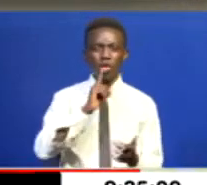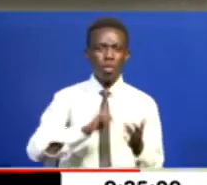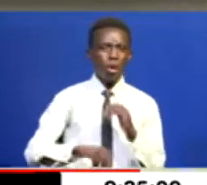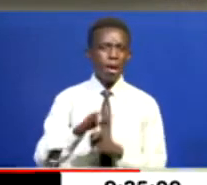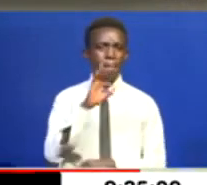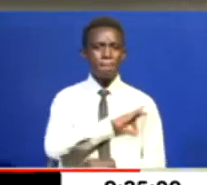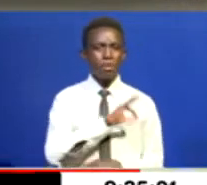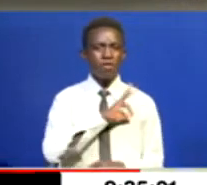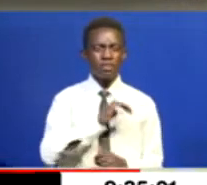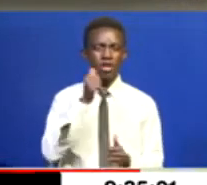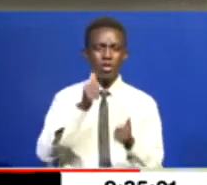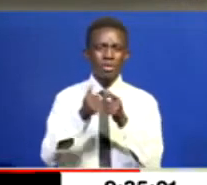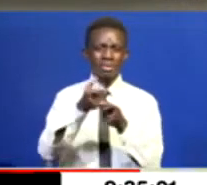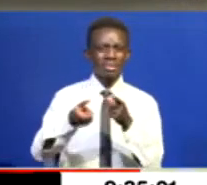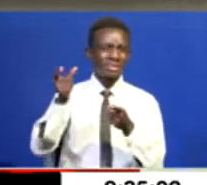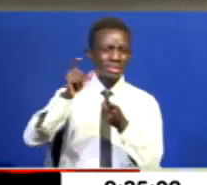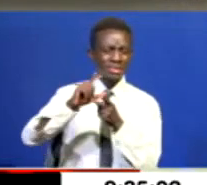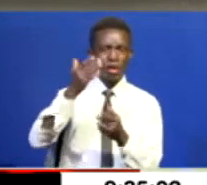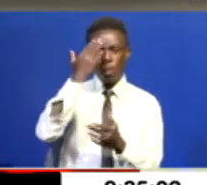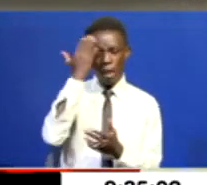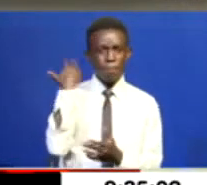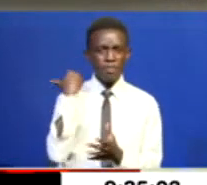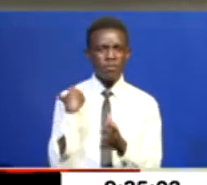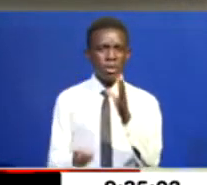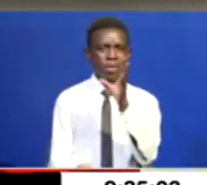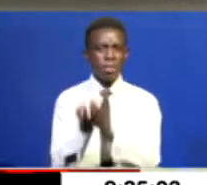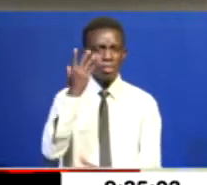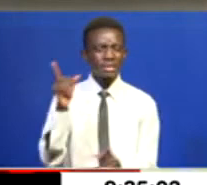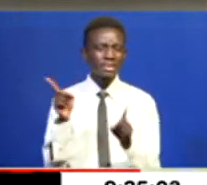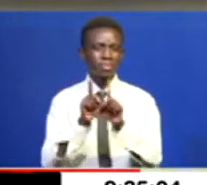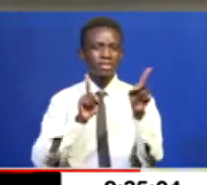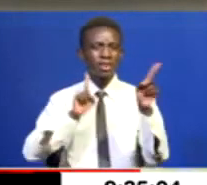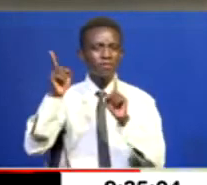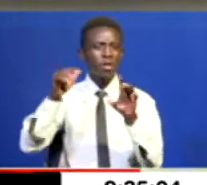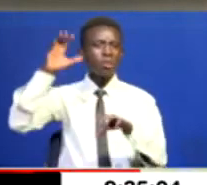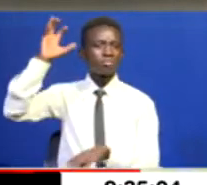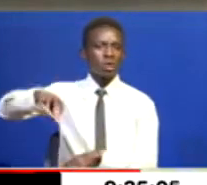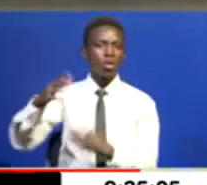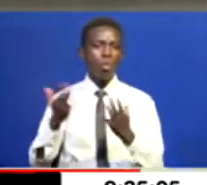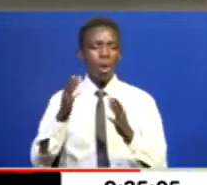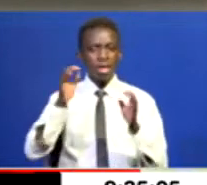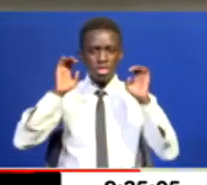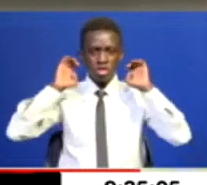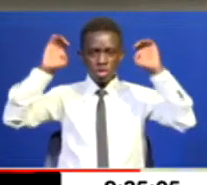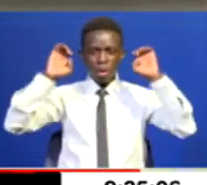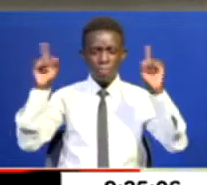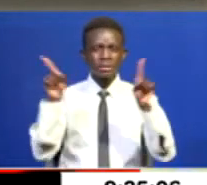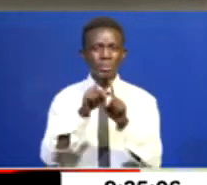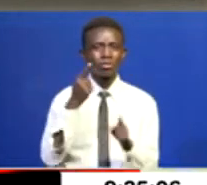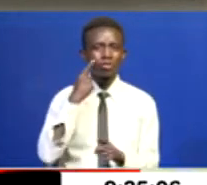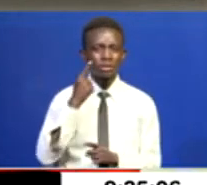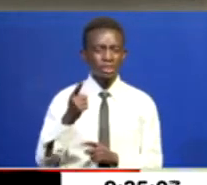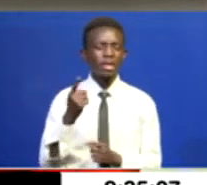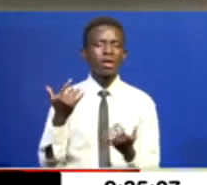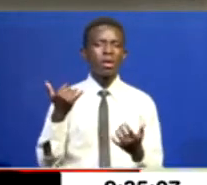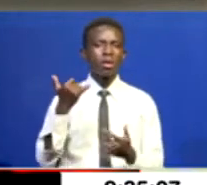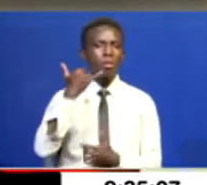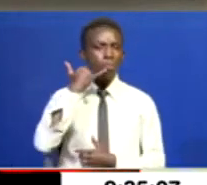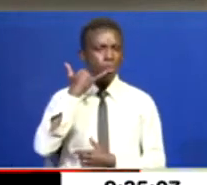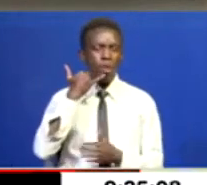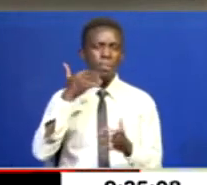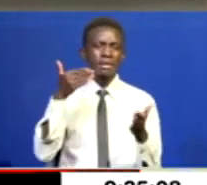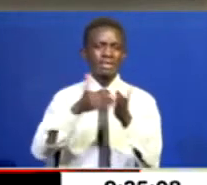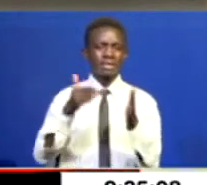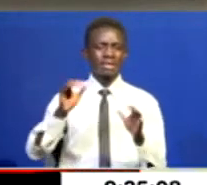in setting up the subsidiary in Ethiopia, as well as reduced mobile termination rate that